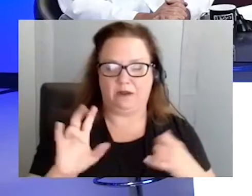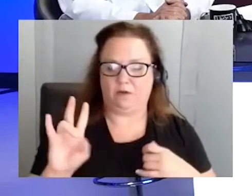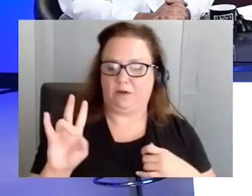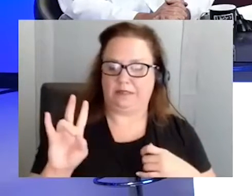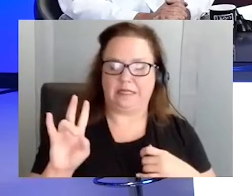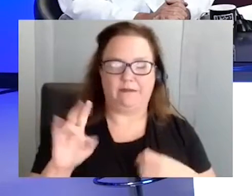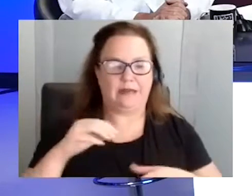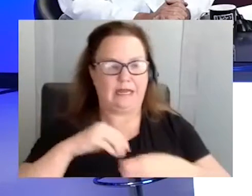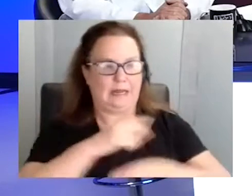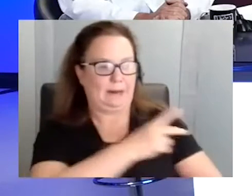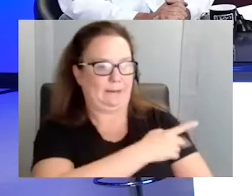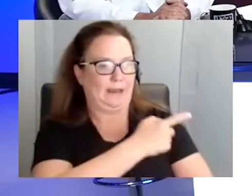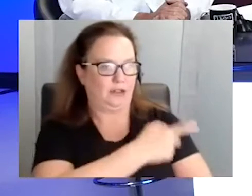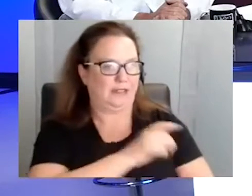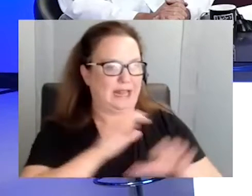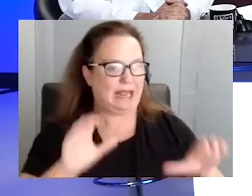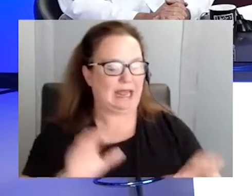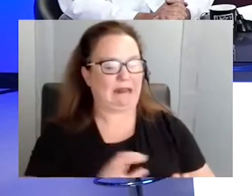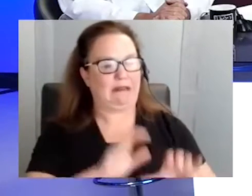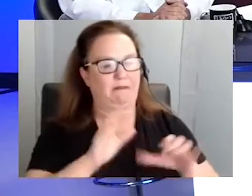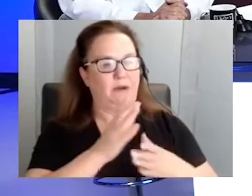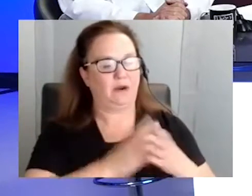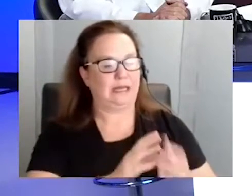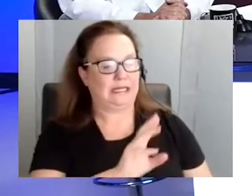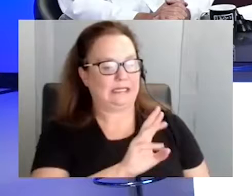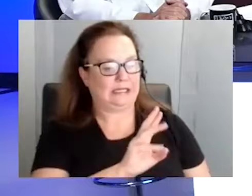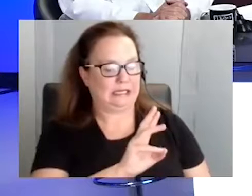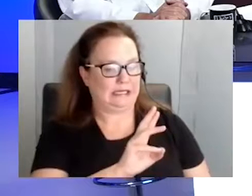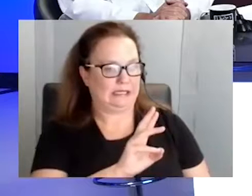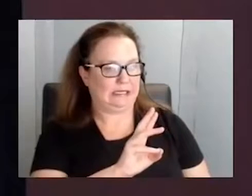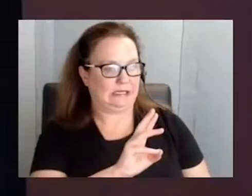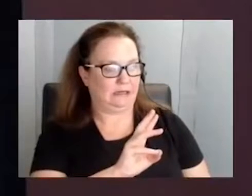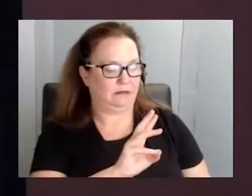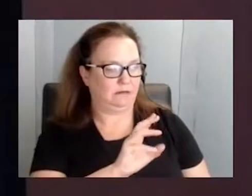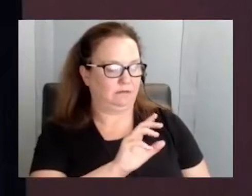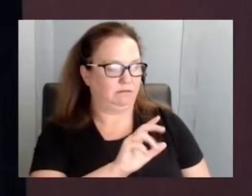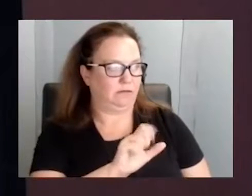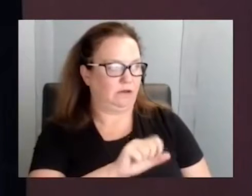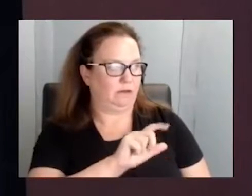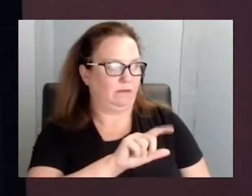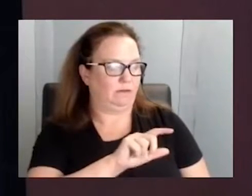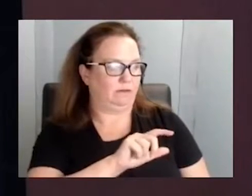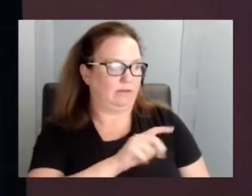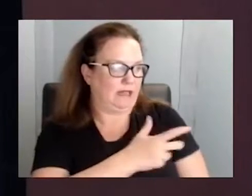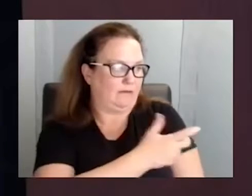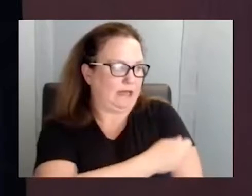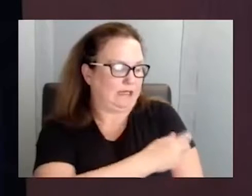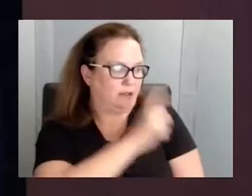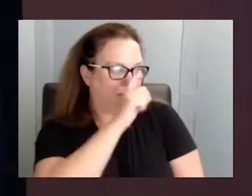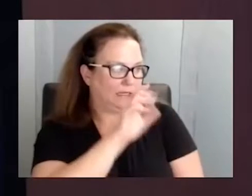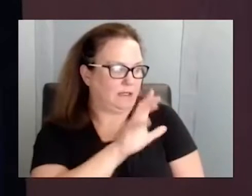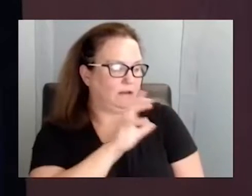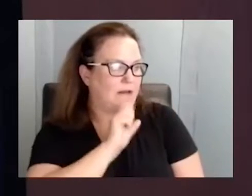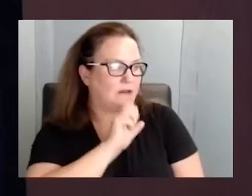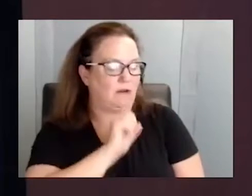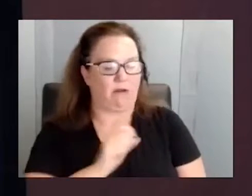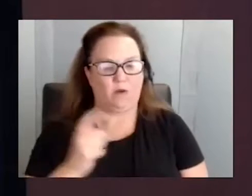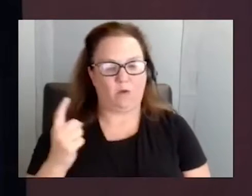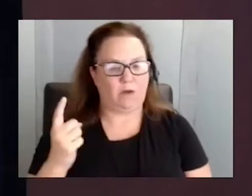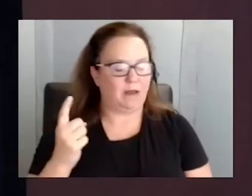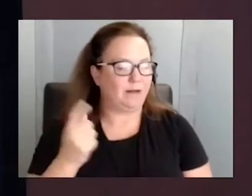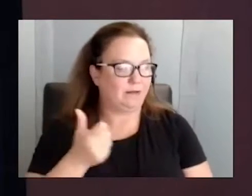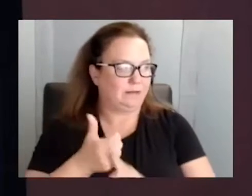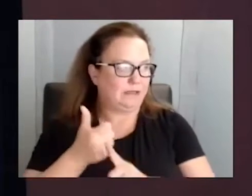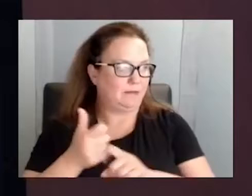are in that active infection phase. 6 of them are eligible for vaccination just based on their age. Only 1 of them has been fully vaccinated, and